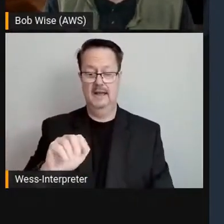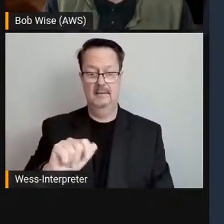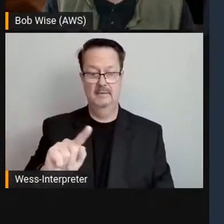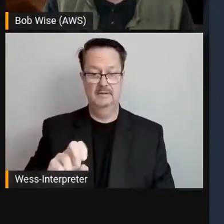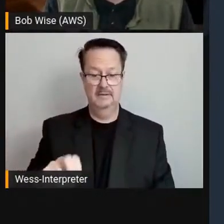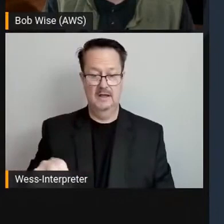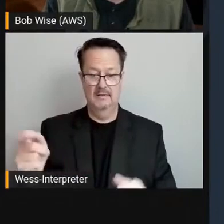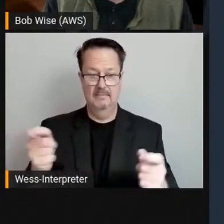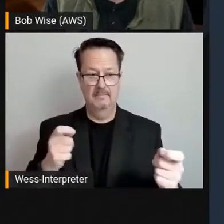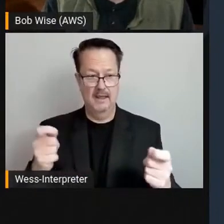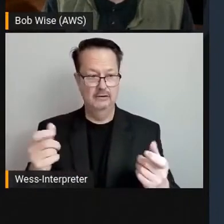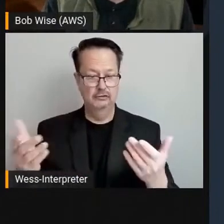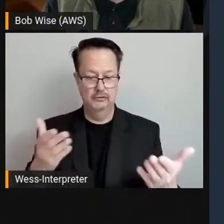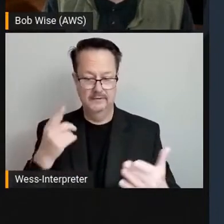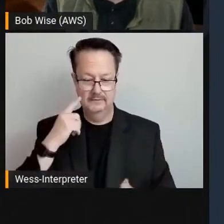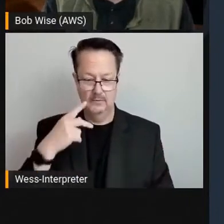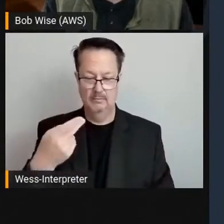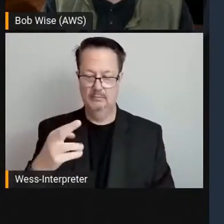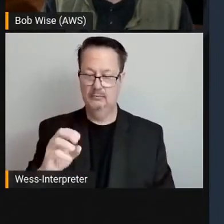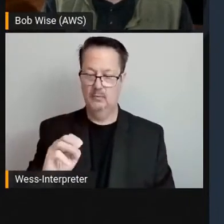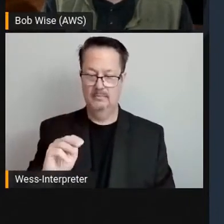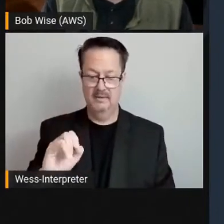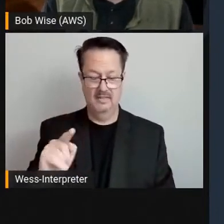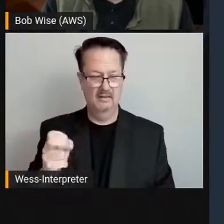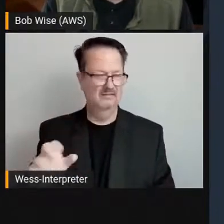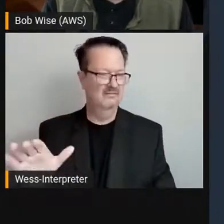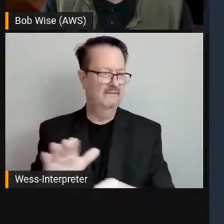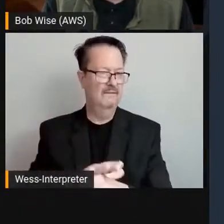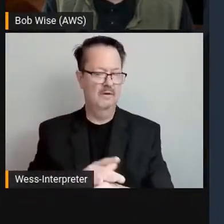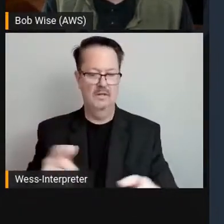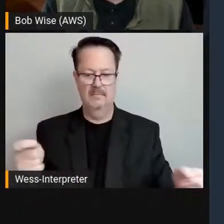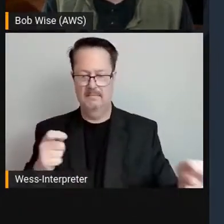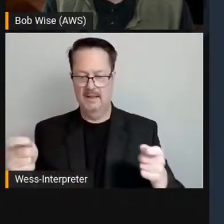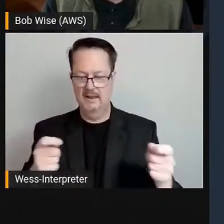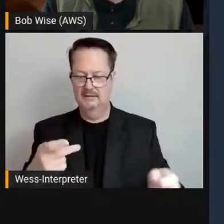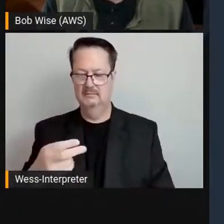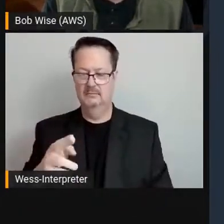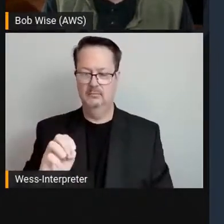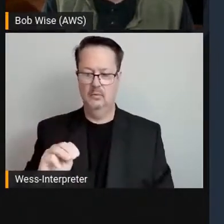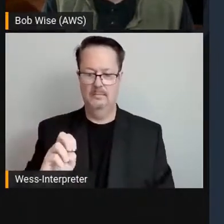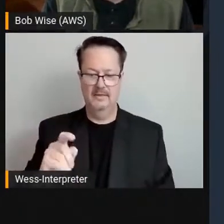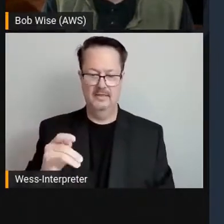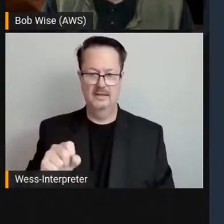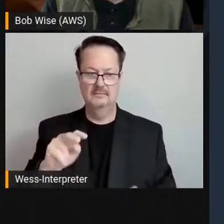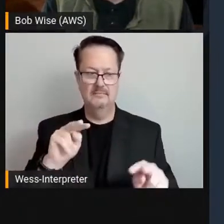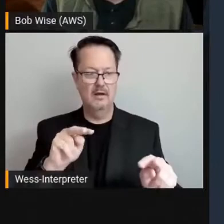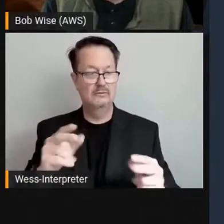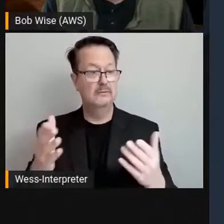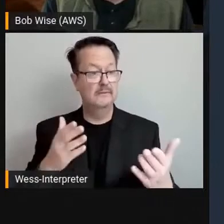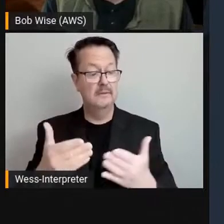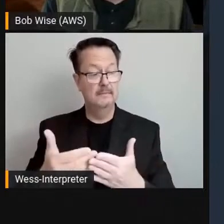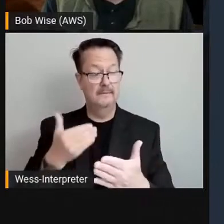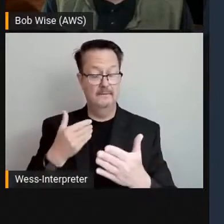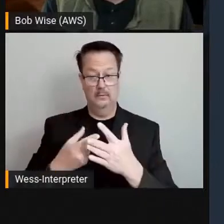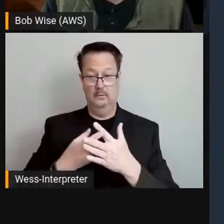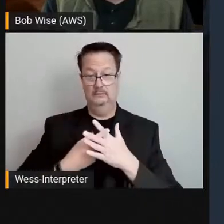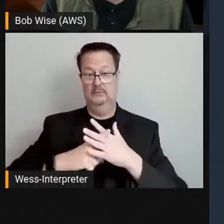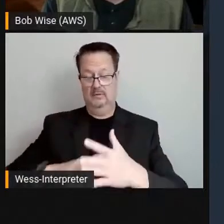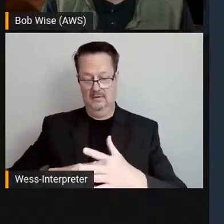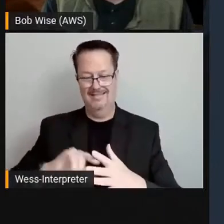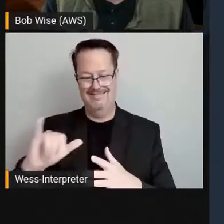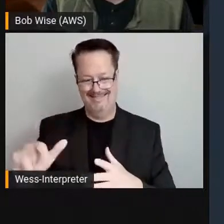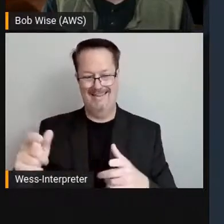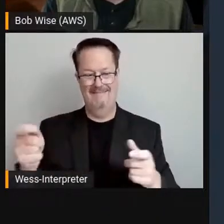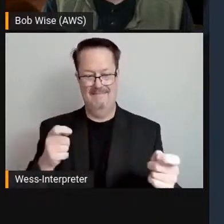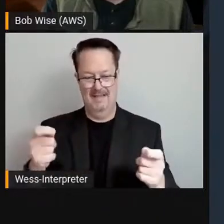for Prometheus is a fully managed Prometheus monitoring service. Prior to this launch, a managed Prometheus service